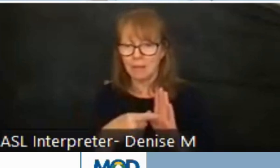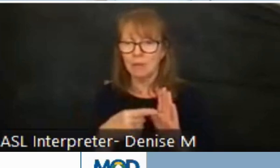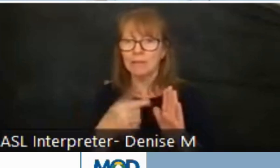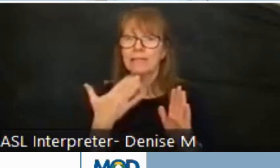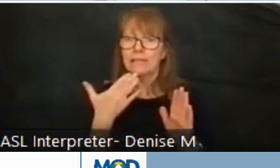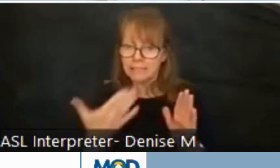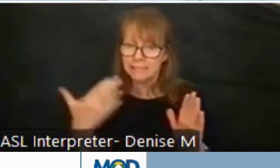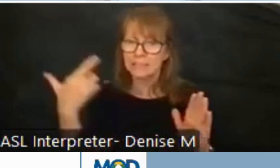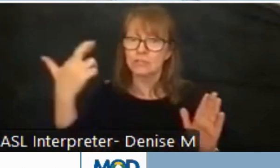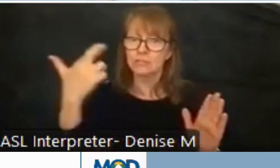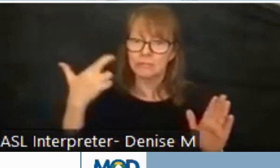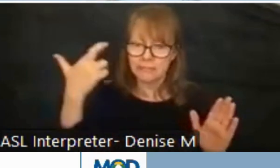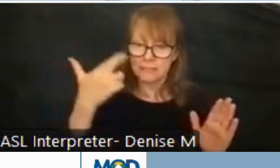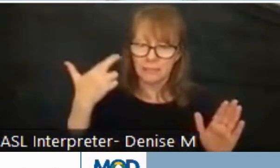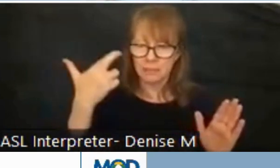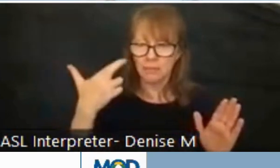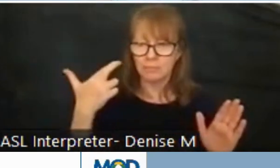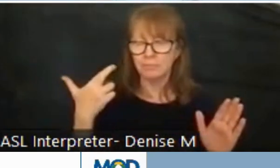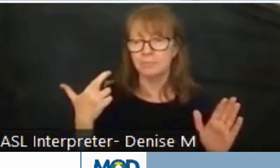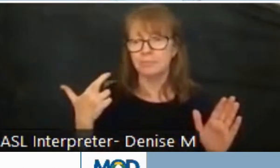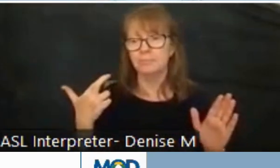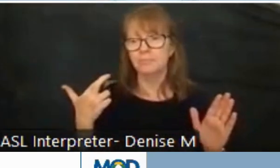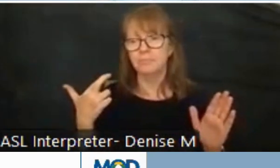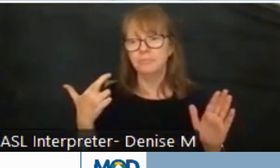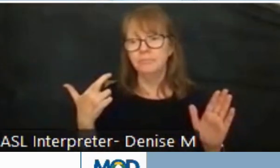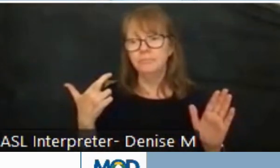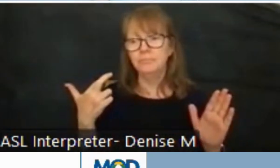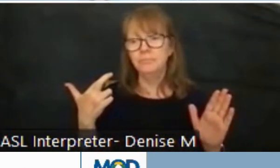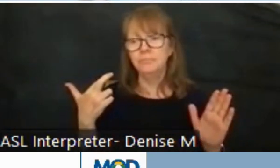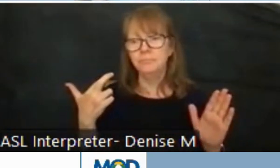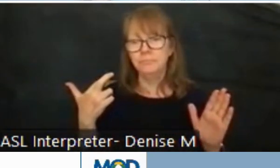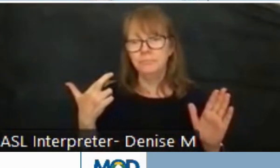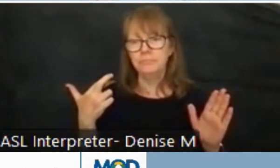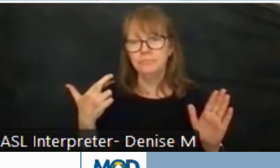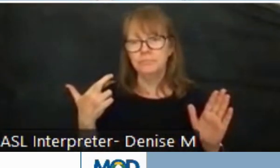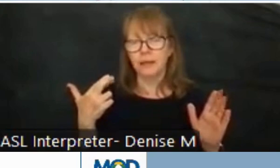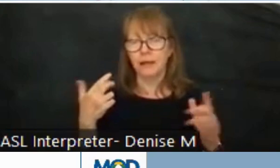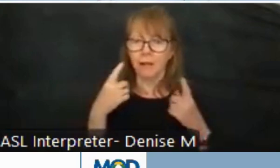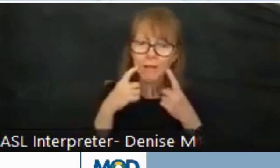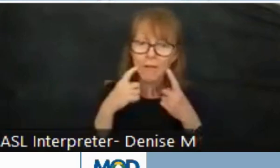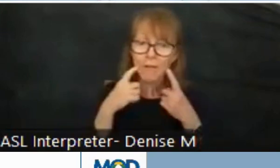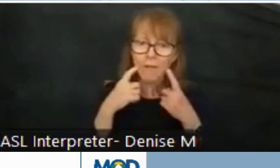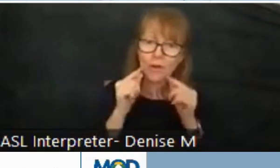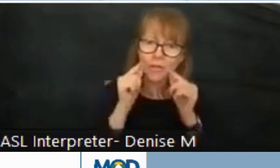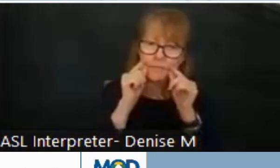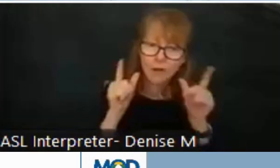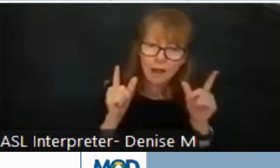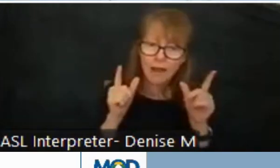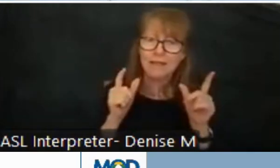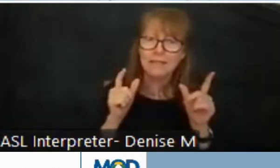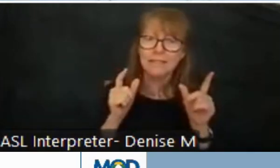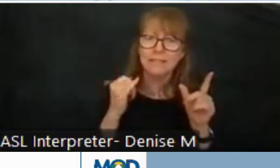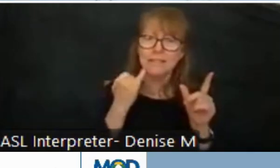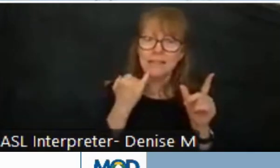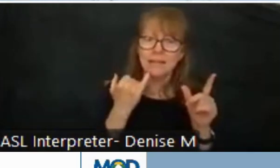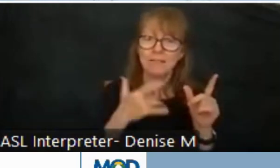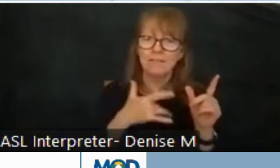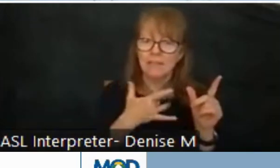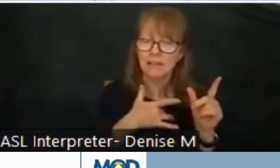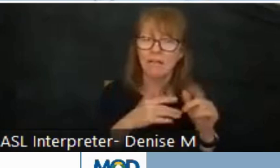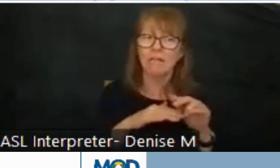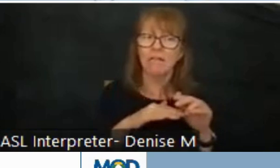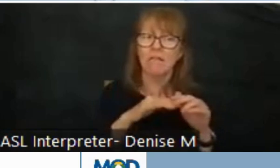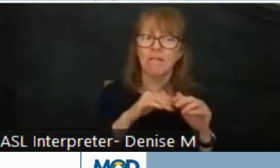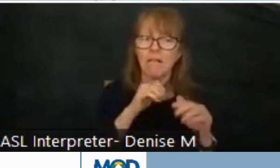reasonable, and a crying or surprised face if you think it's going to be